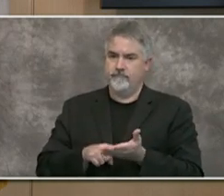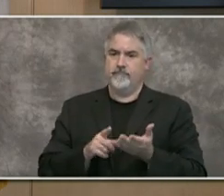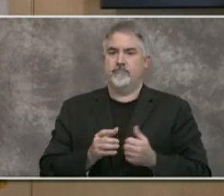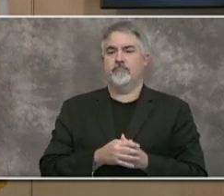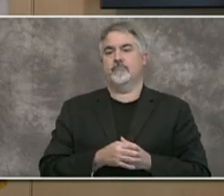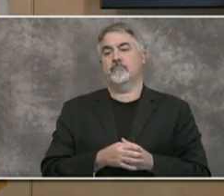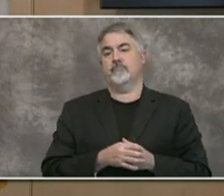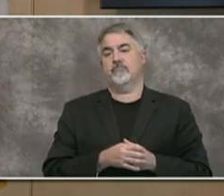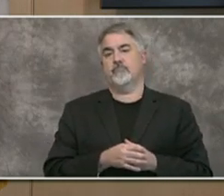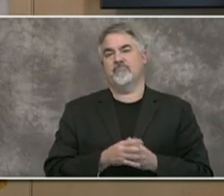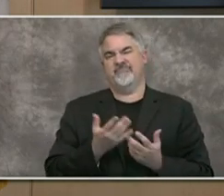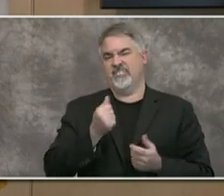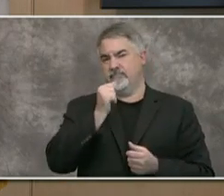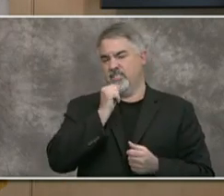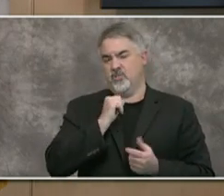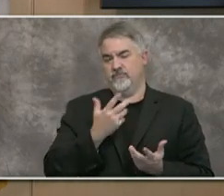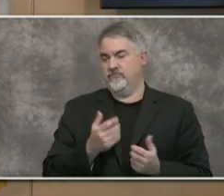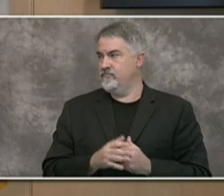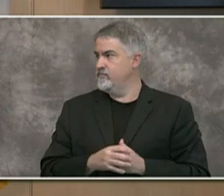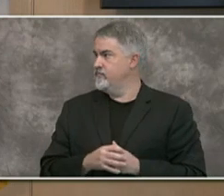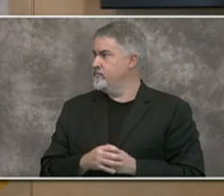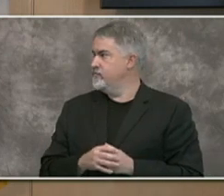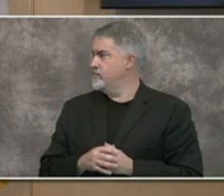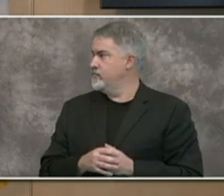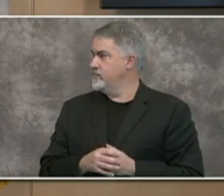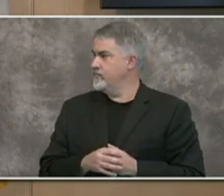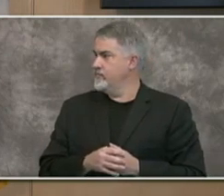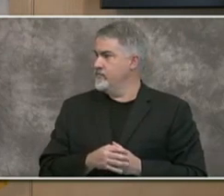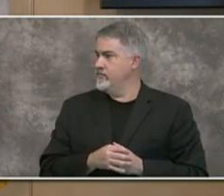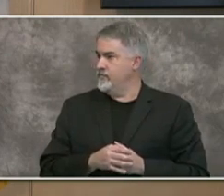patient. All right, thank you, Dr. McDonald.